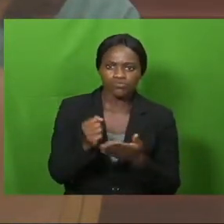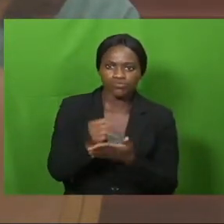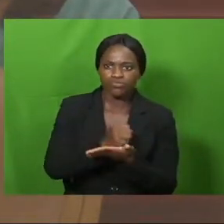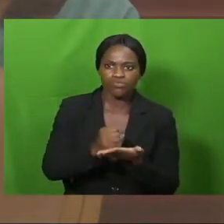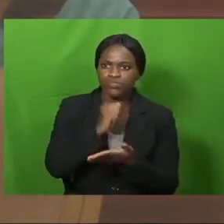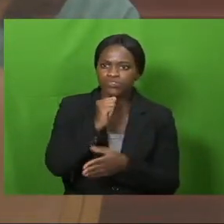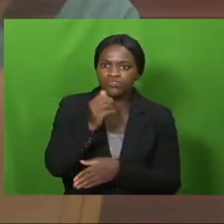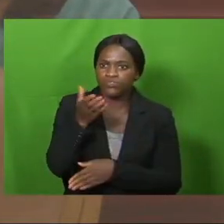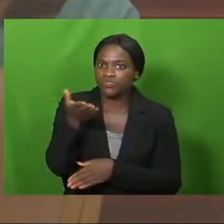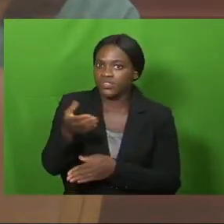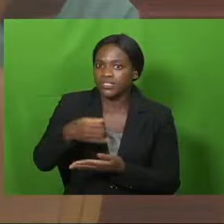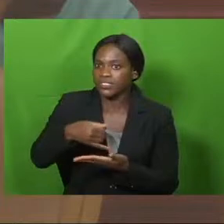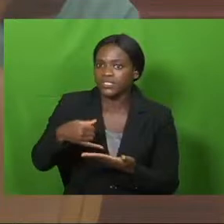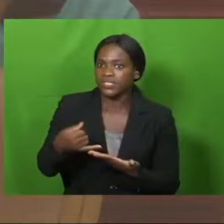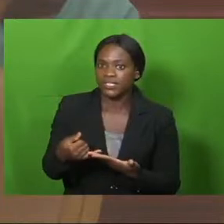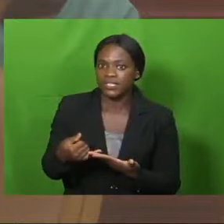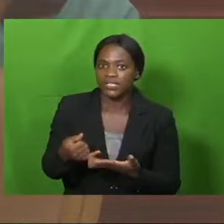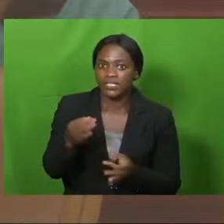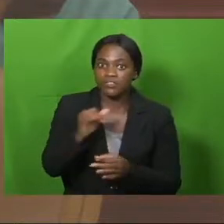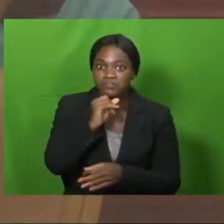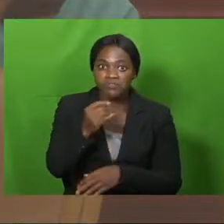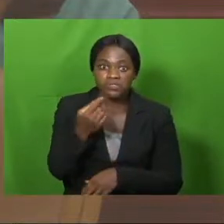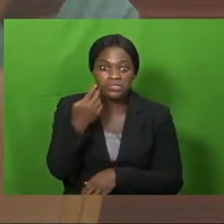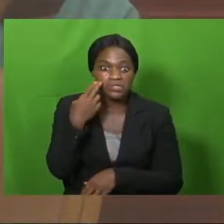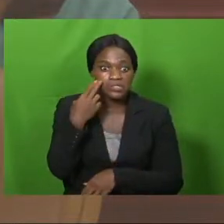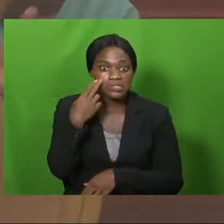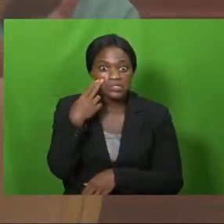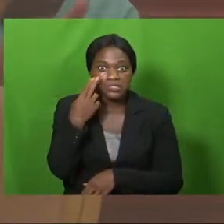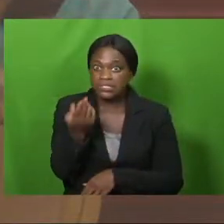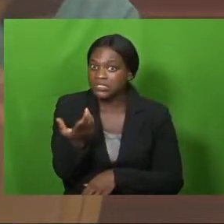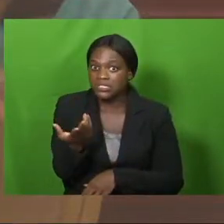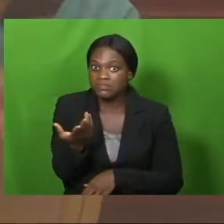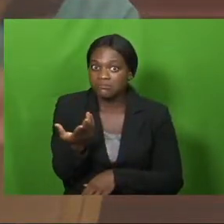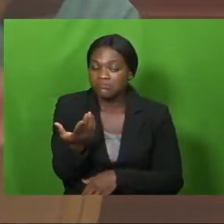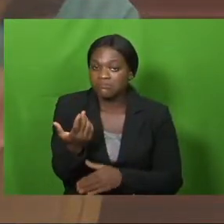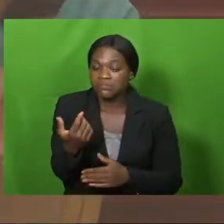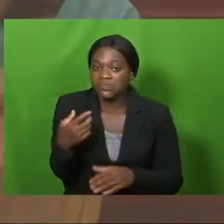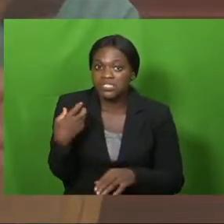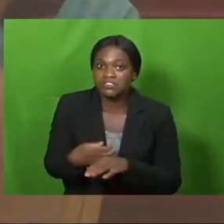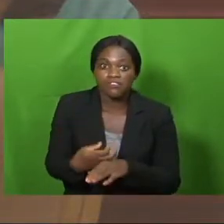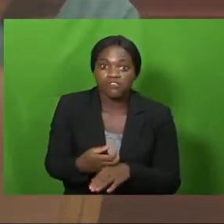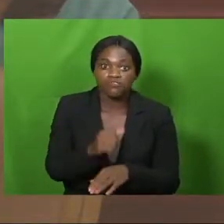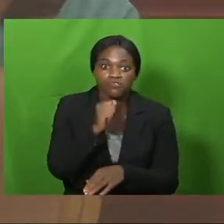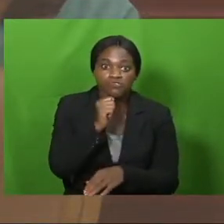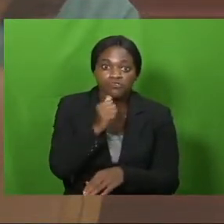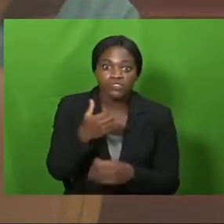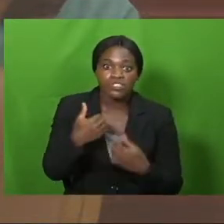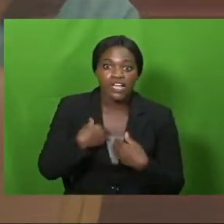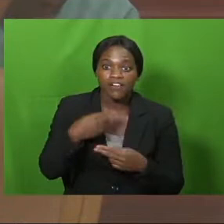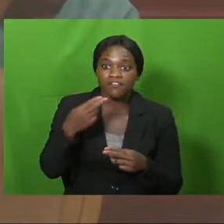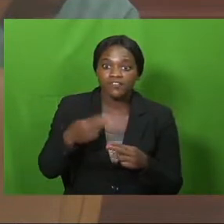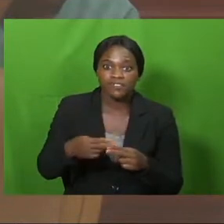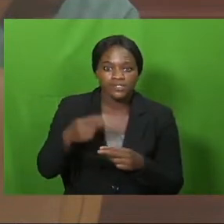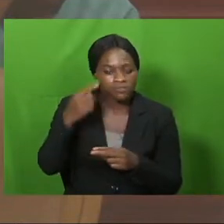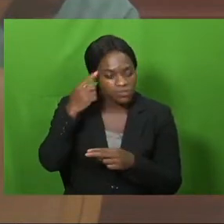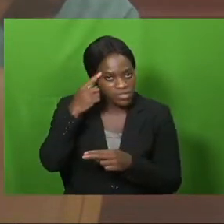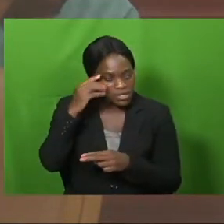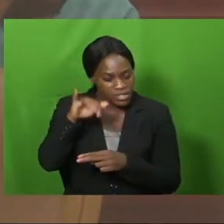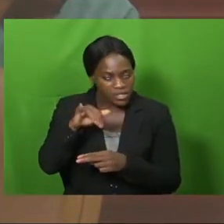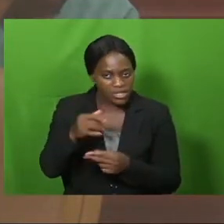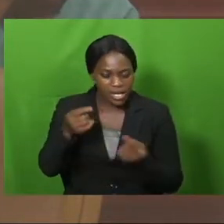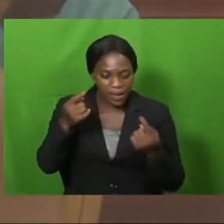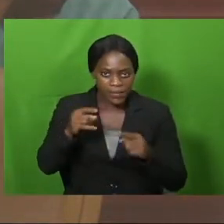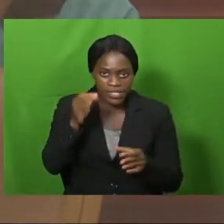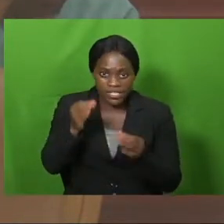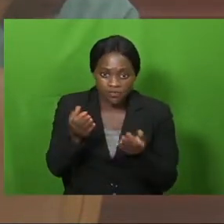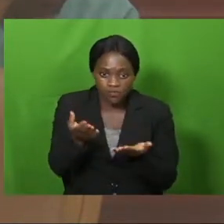not lucky to see where the document was, the challenge was that you will not have your name captured. I'm just trying to say that's the basis. So if you only want to rely